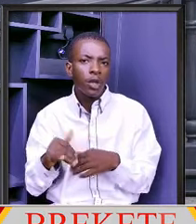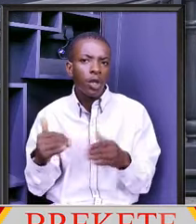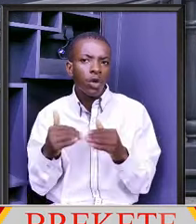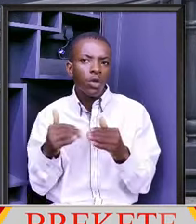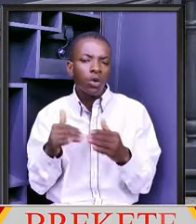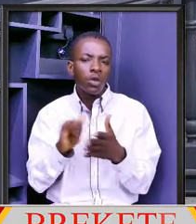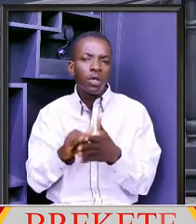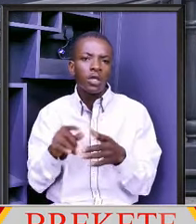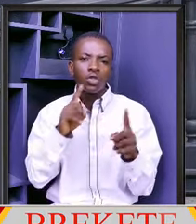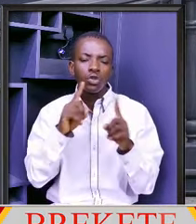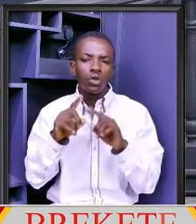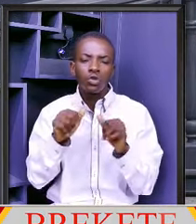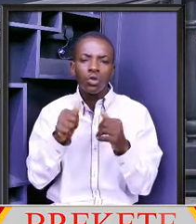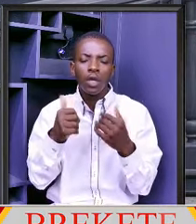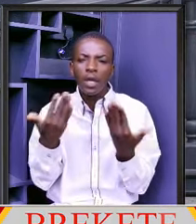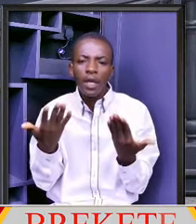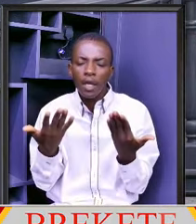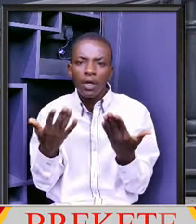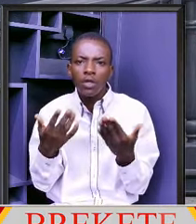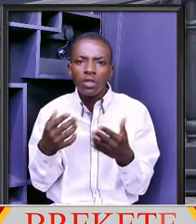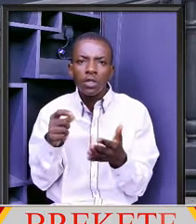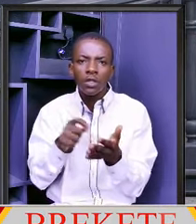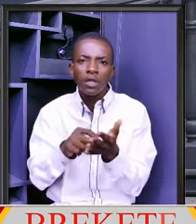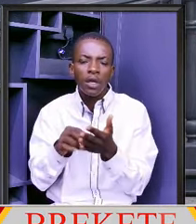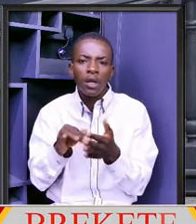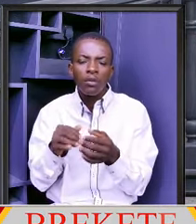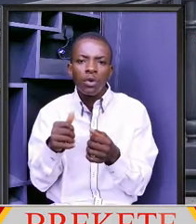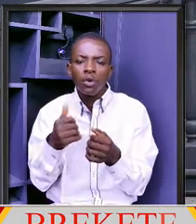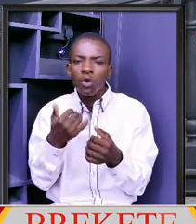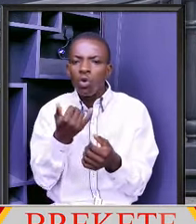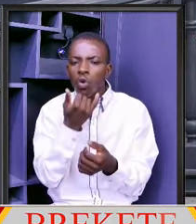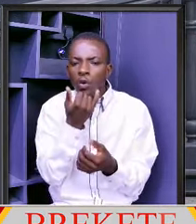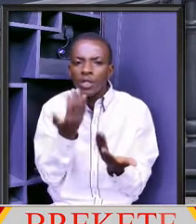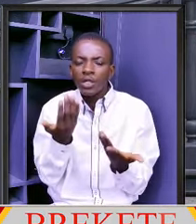equal that. They can talk to you anyhow. They can type rubbish and give to you.